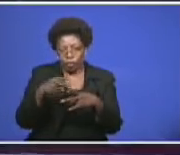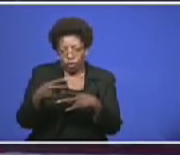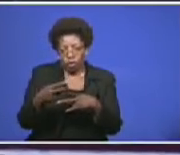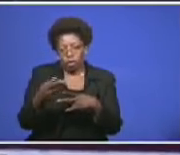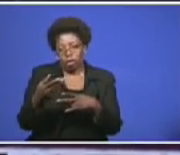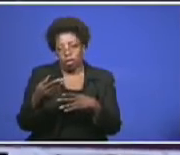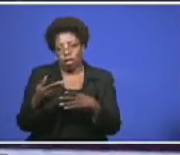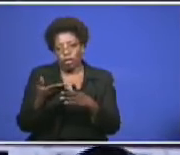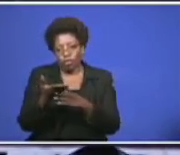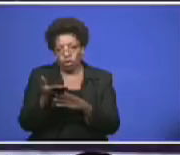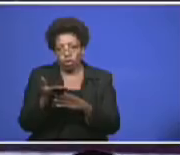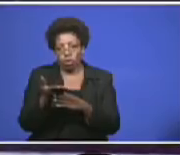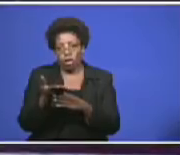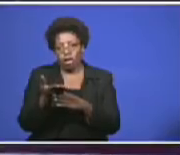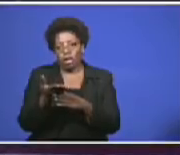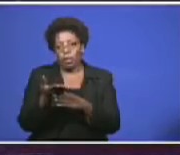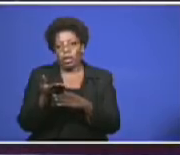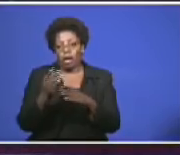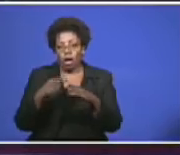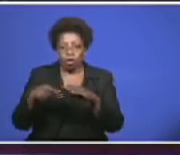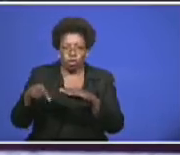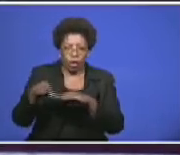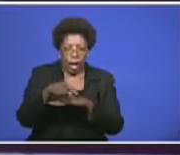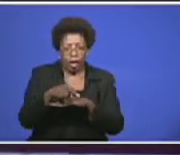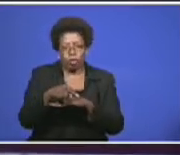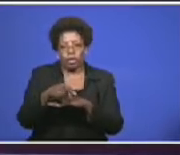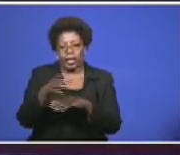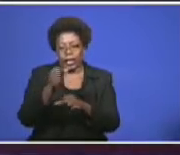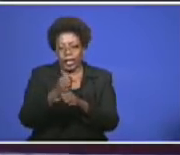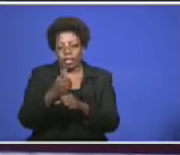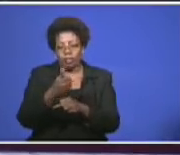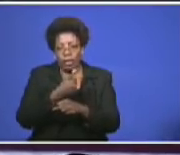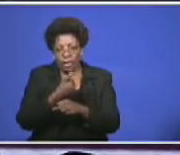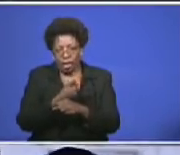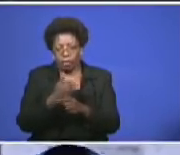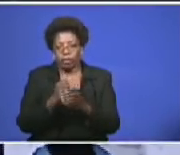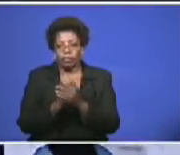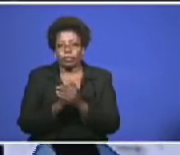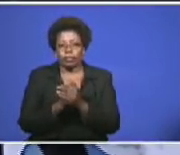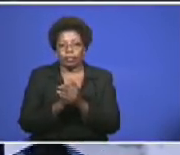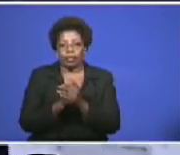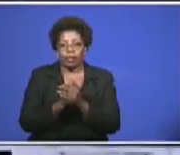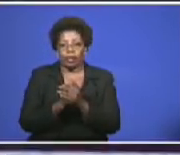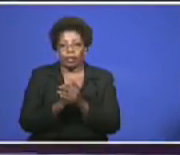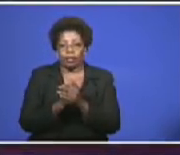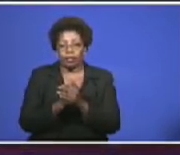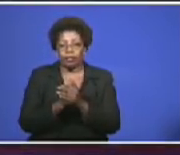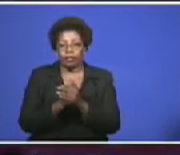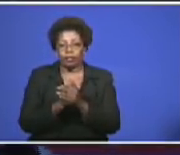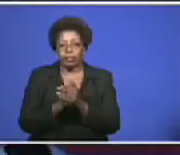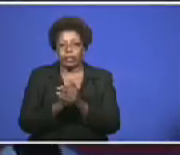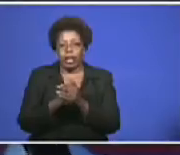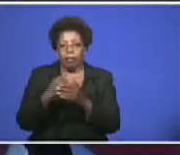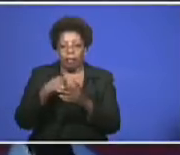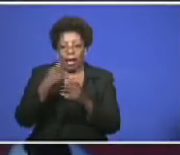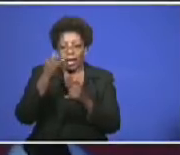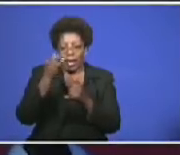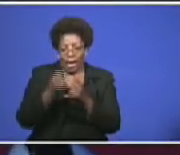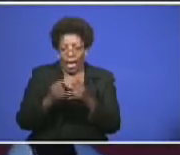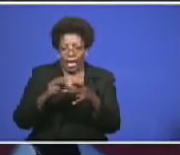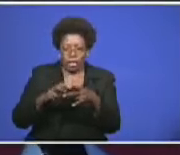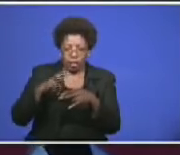the backstretch, and then I tried to like catch myself on the backstretch and then, you know, try to position myself in the race, but my last few